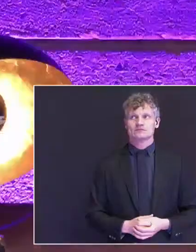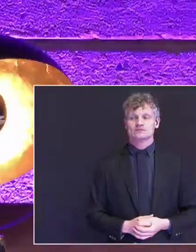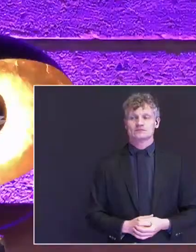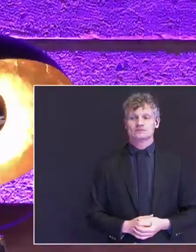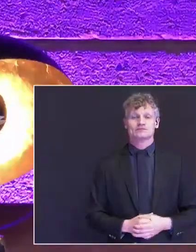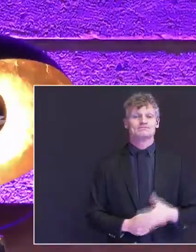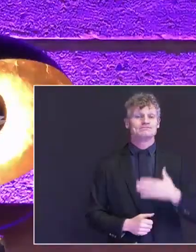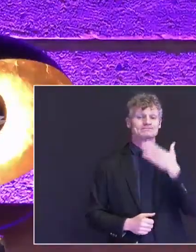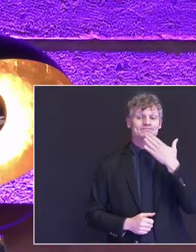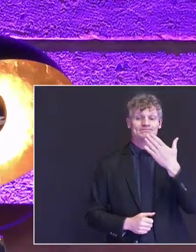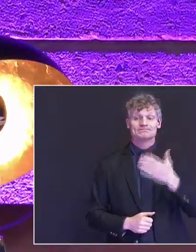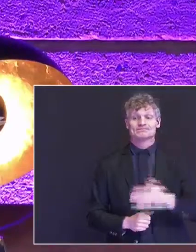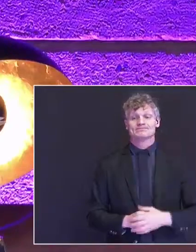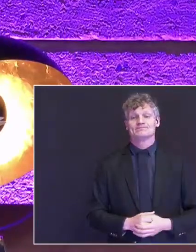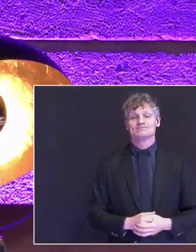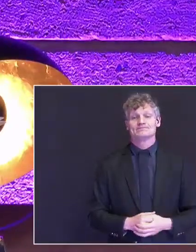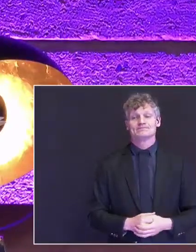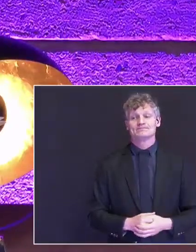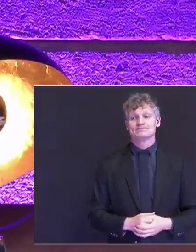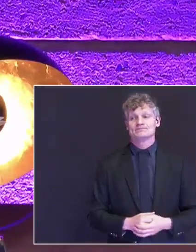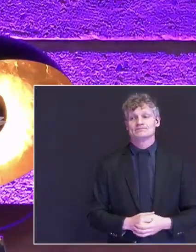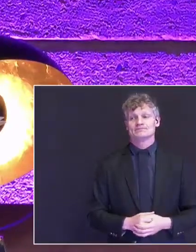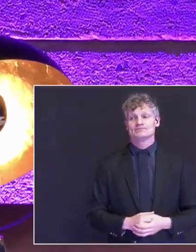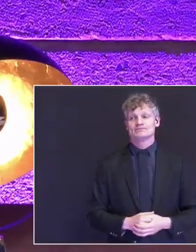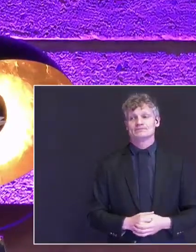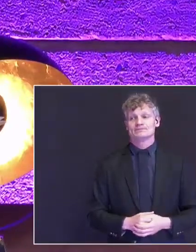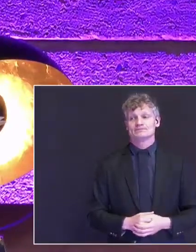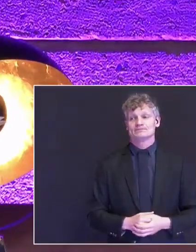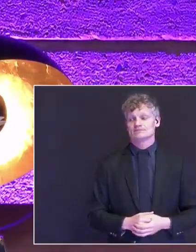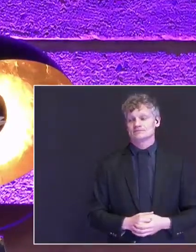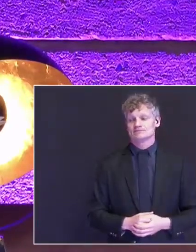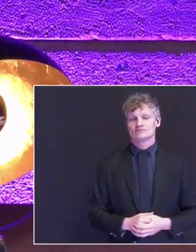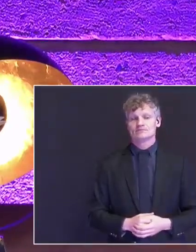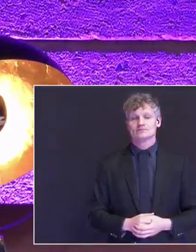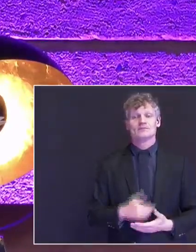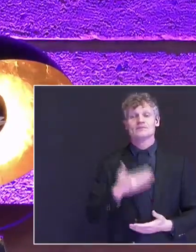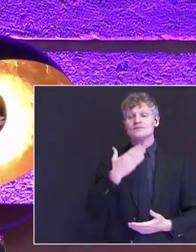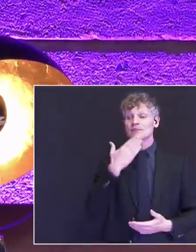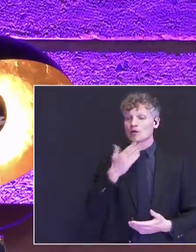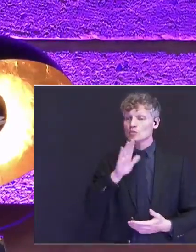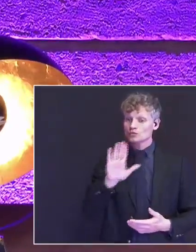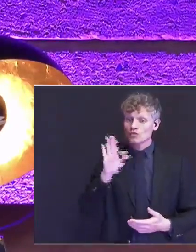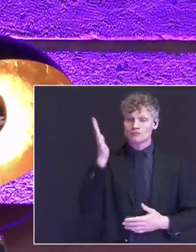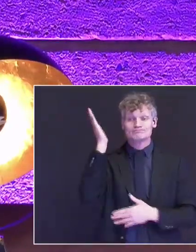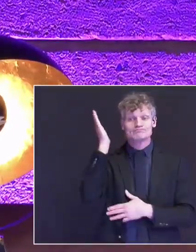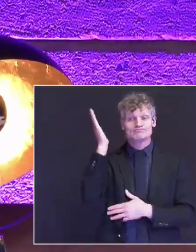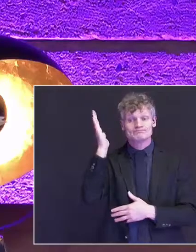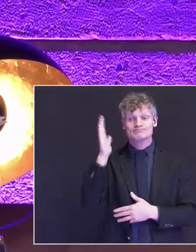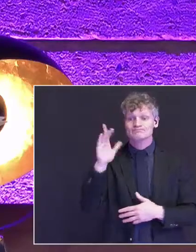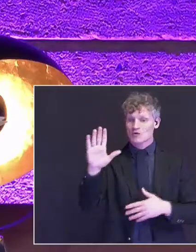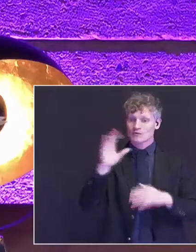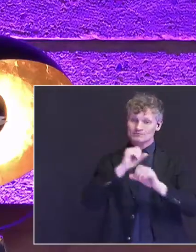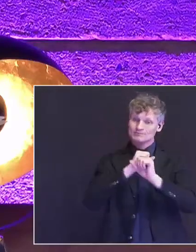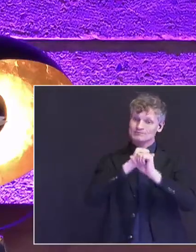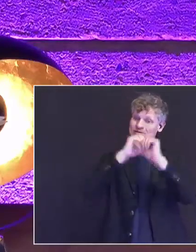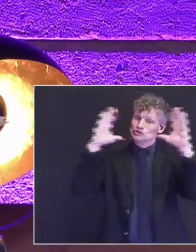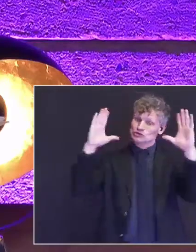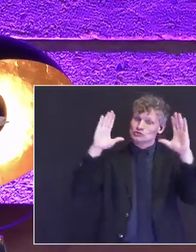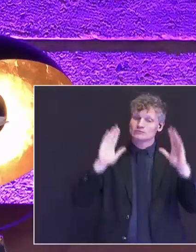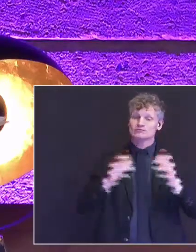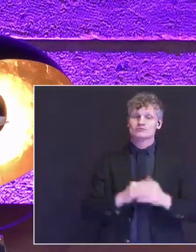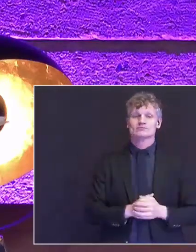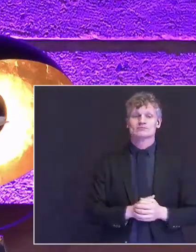Thank you so much, Ms. Monge Tlaka, for sharing with us your vision and your practices